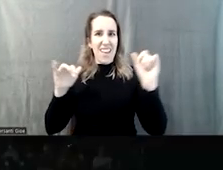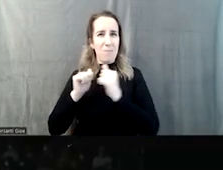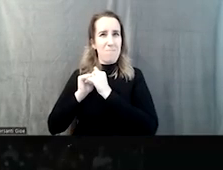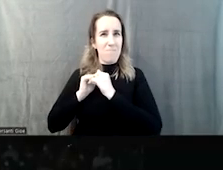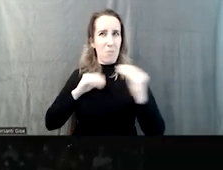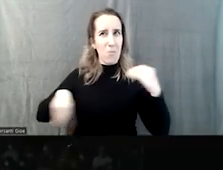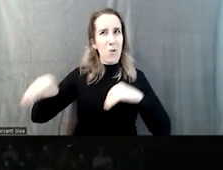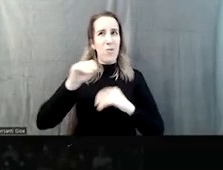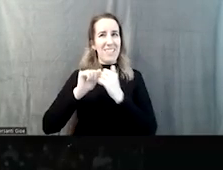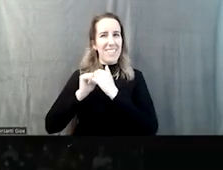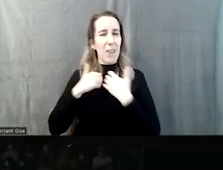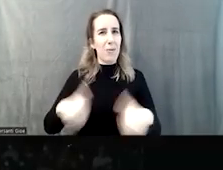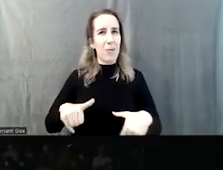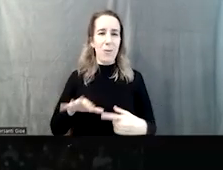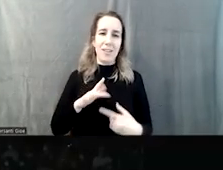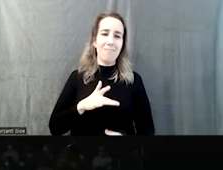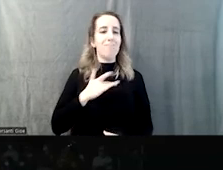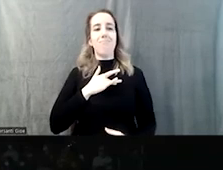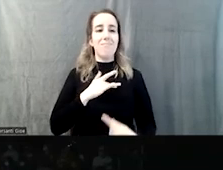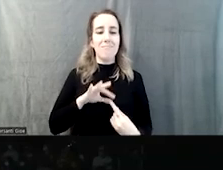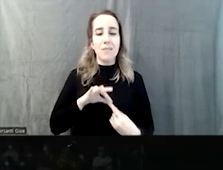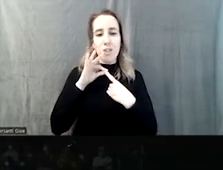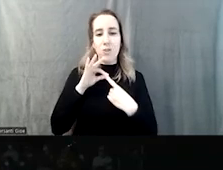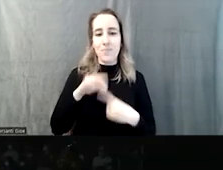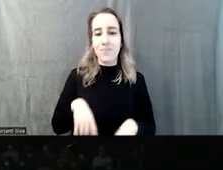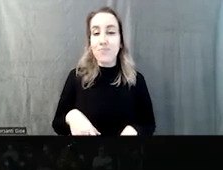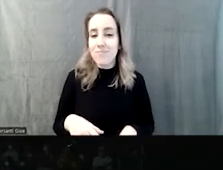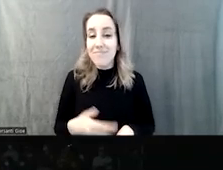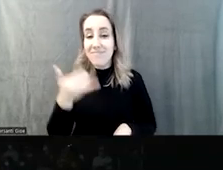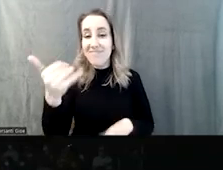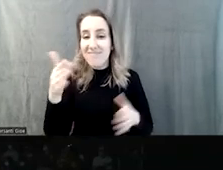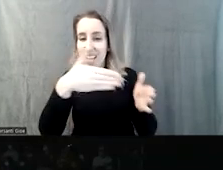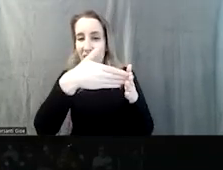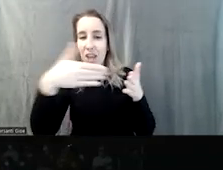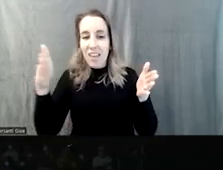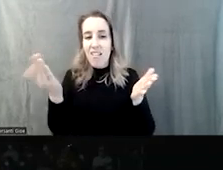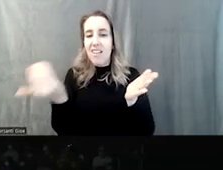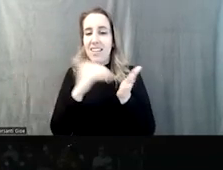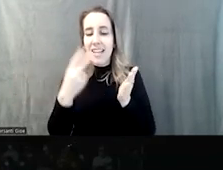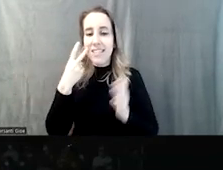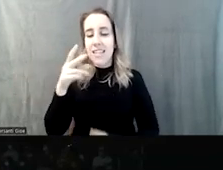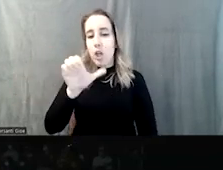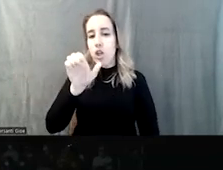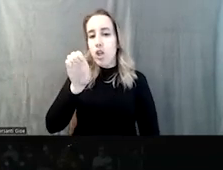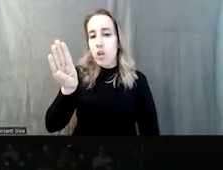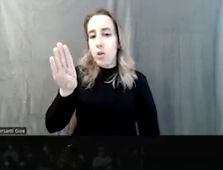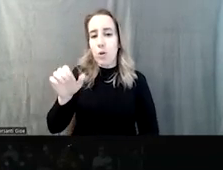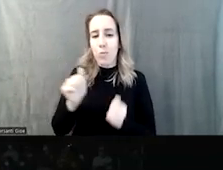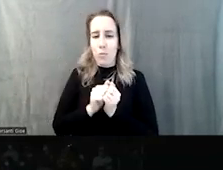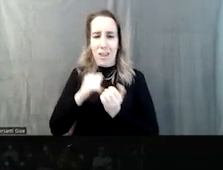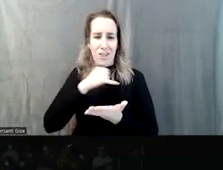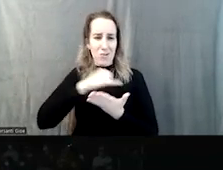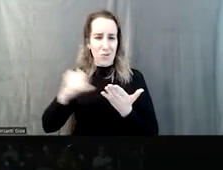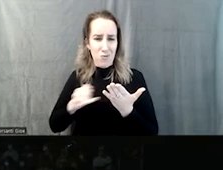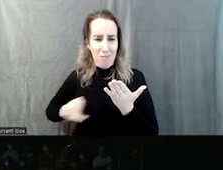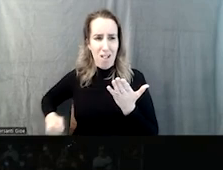Yeah, so, and then this is just a scribble drawing, and I think it looks really great. So it's the cube. Yo-Yo's quite obscured, and